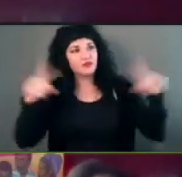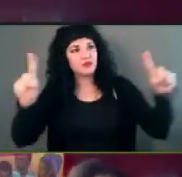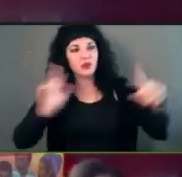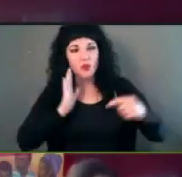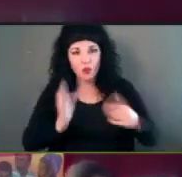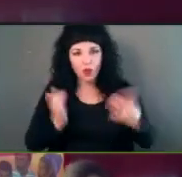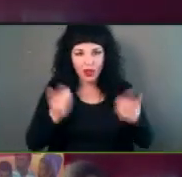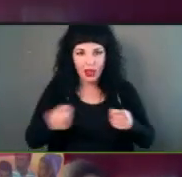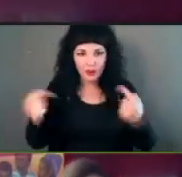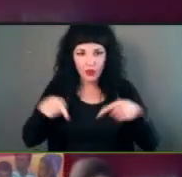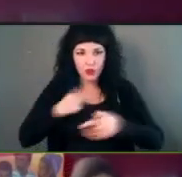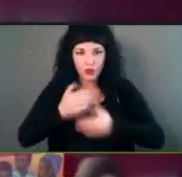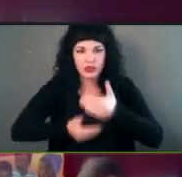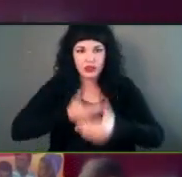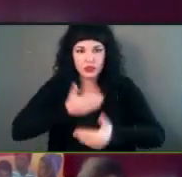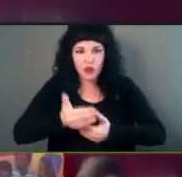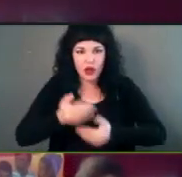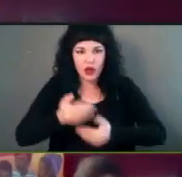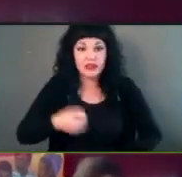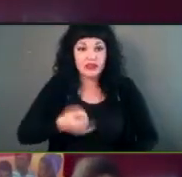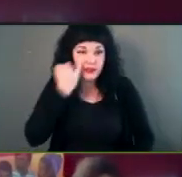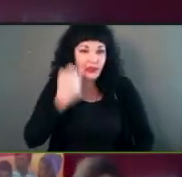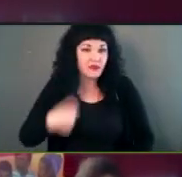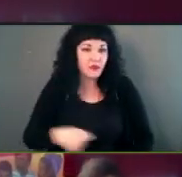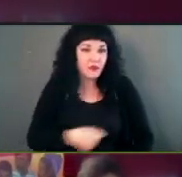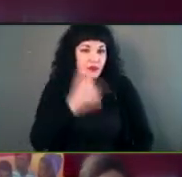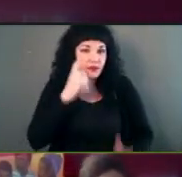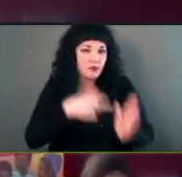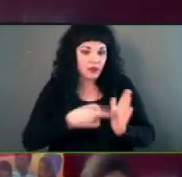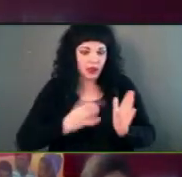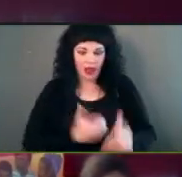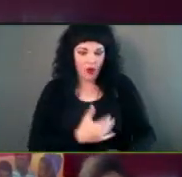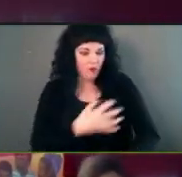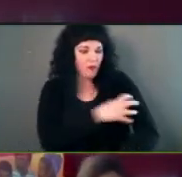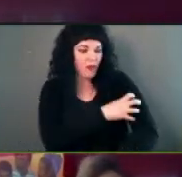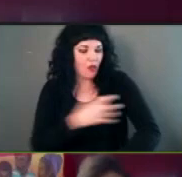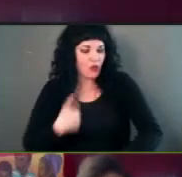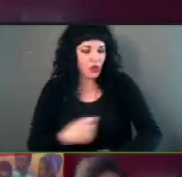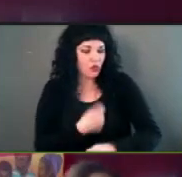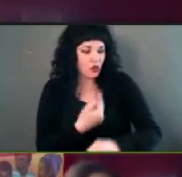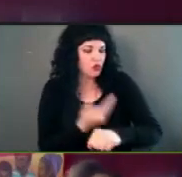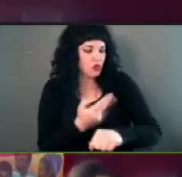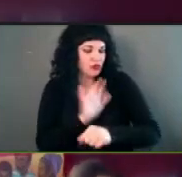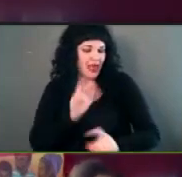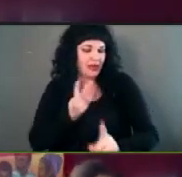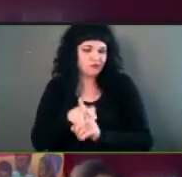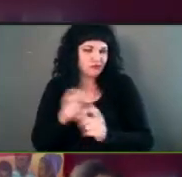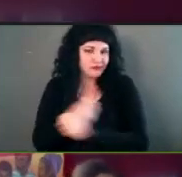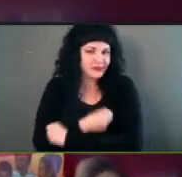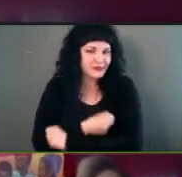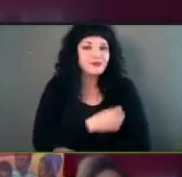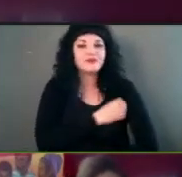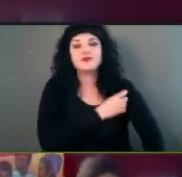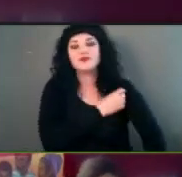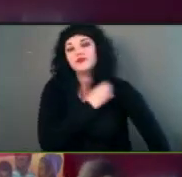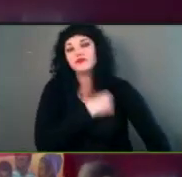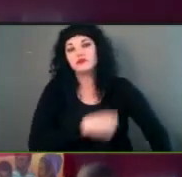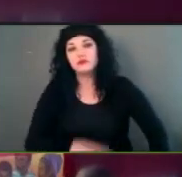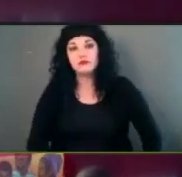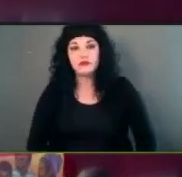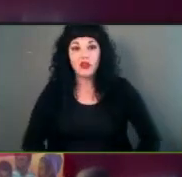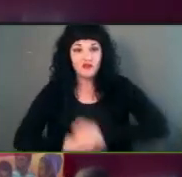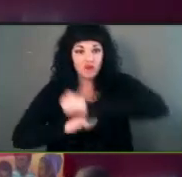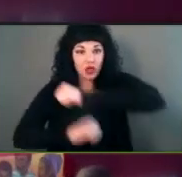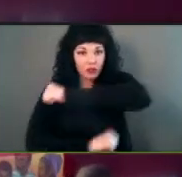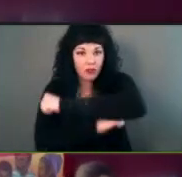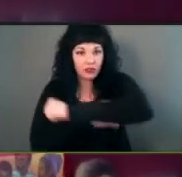it. And fundamental to power and understanding is education. So we're going to kind of